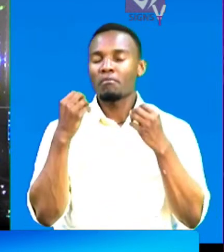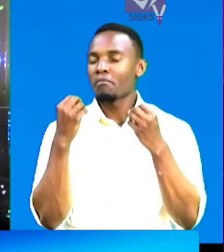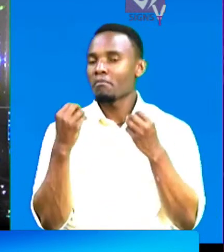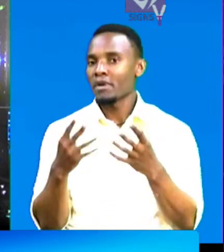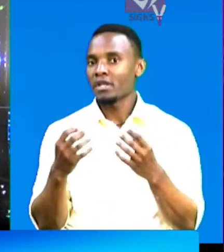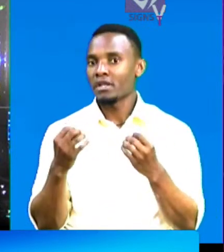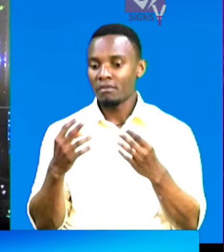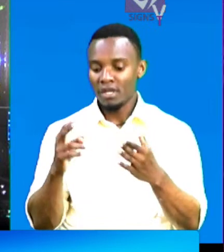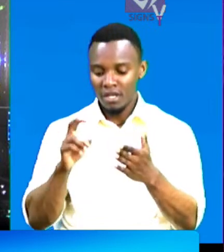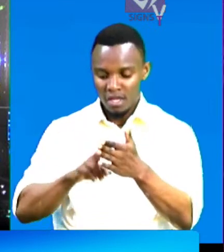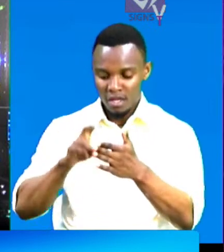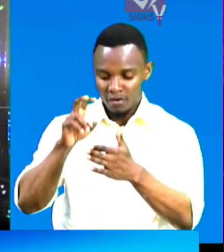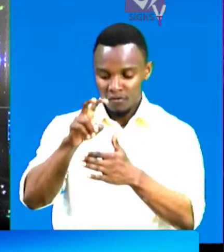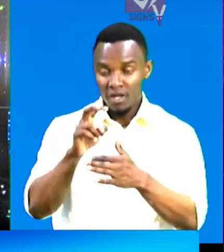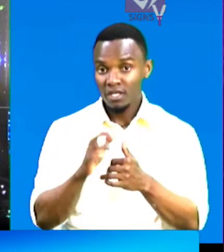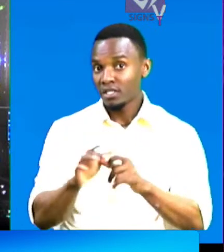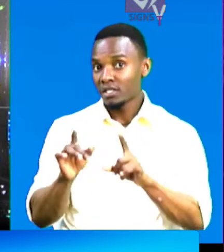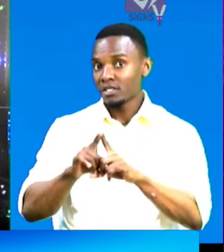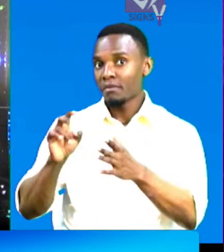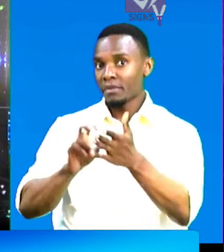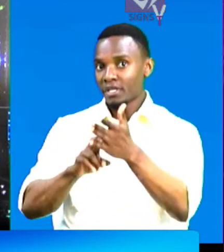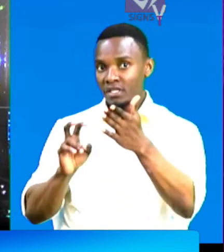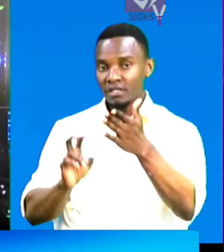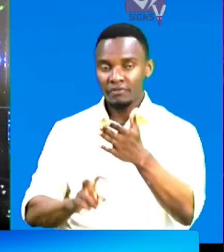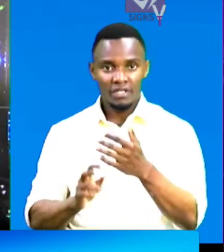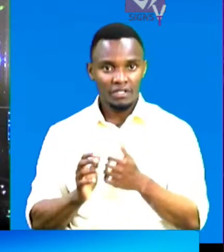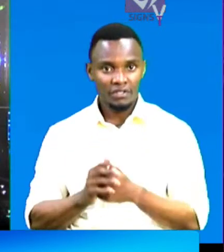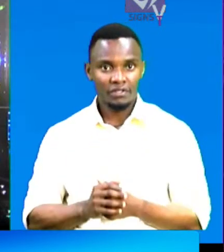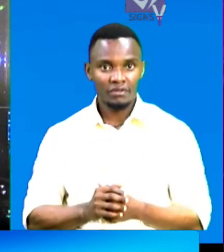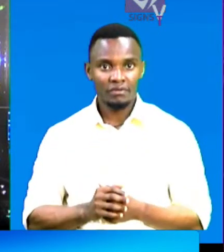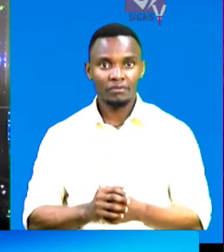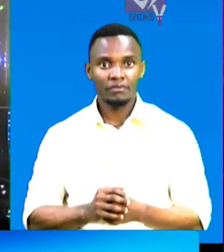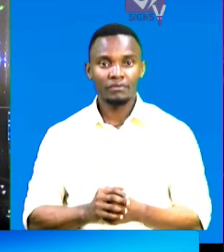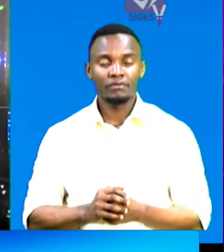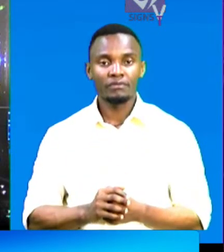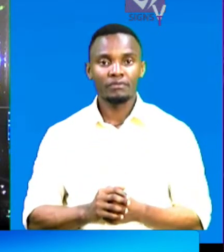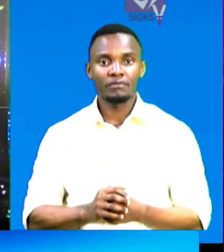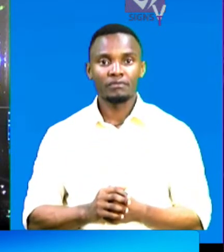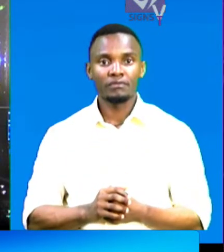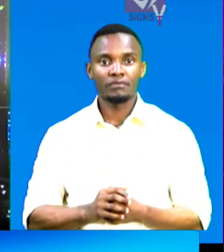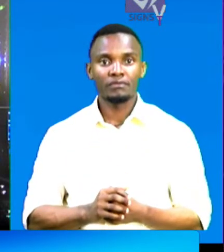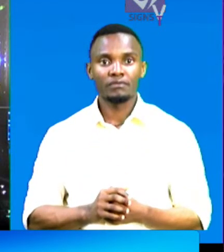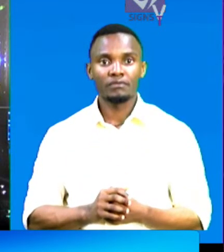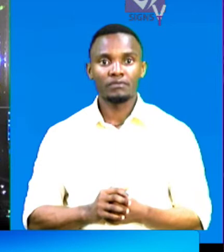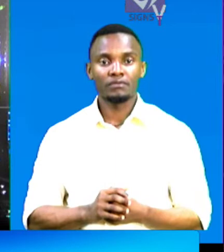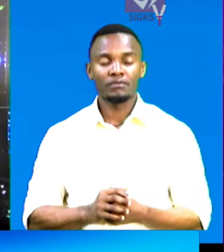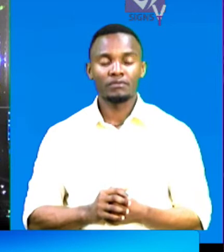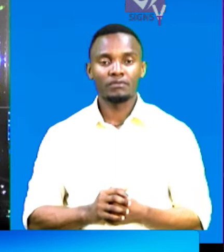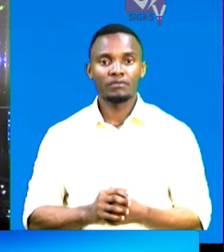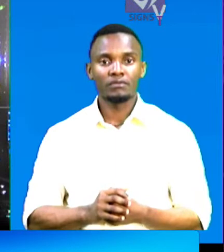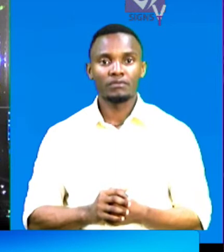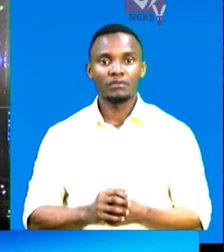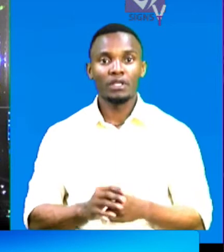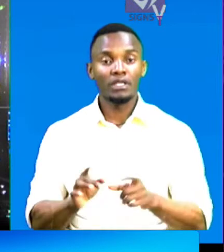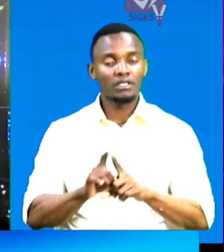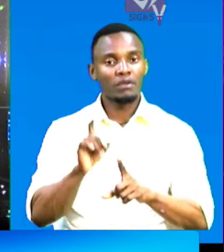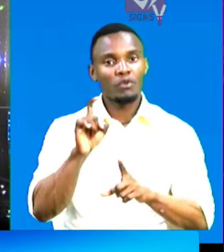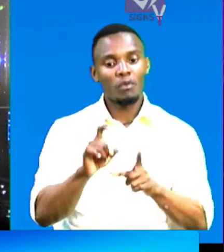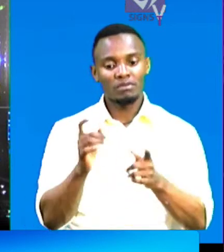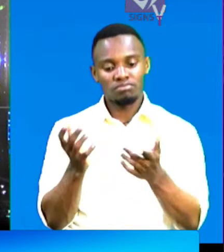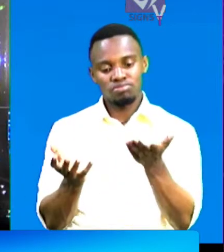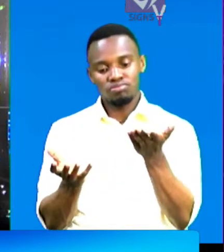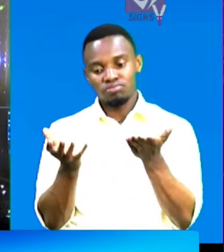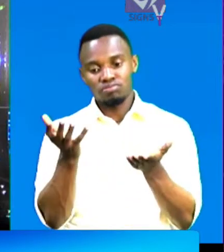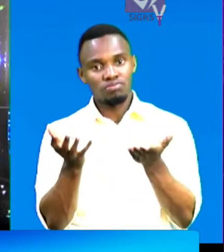advantages and disadvantages, and you must weigh them before